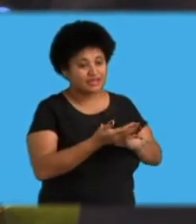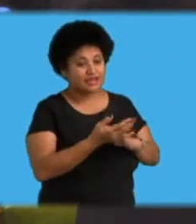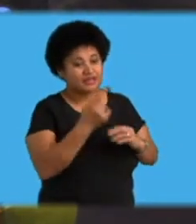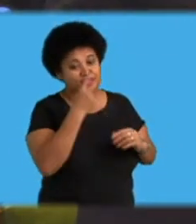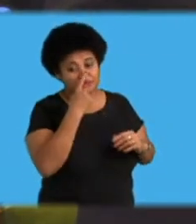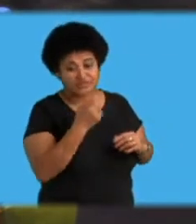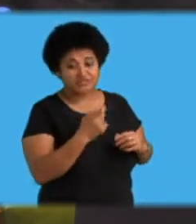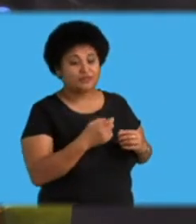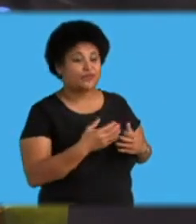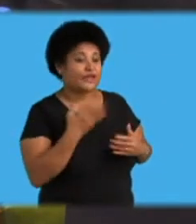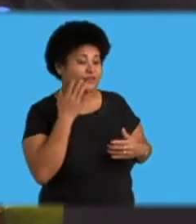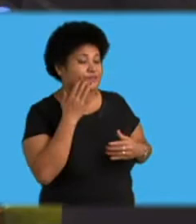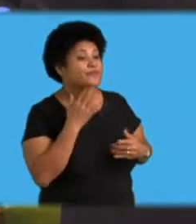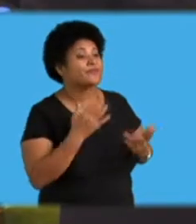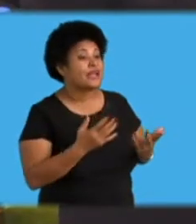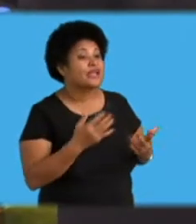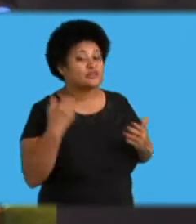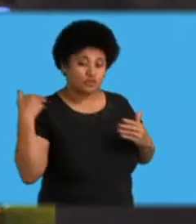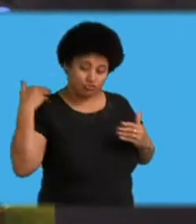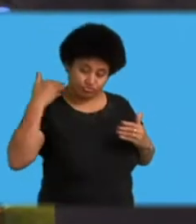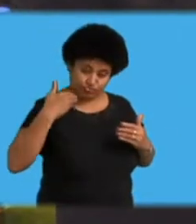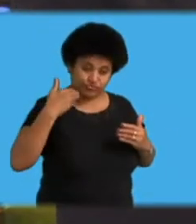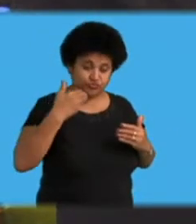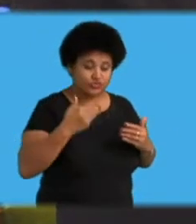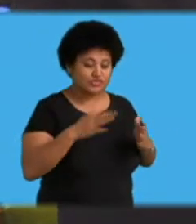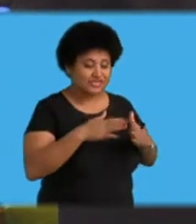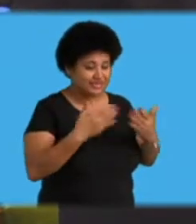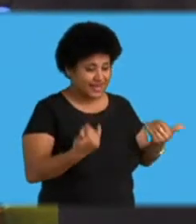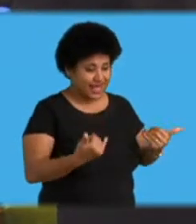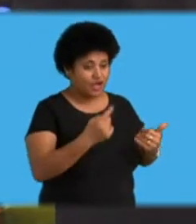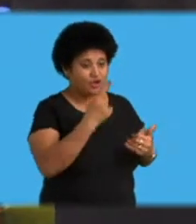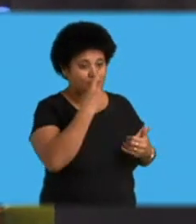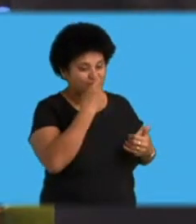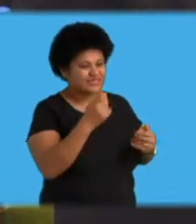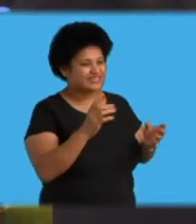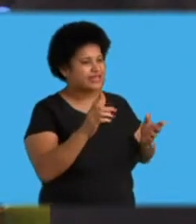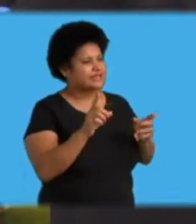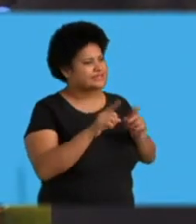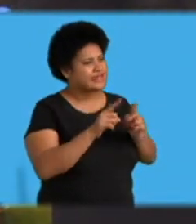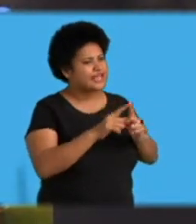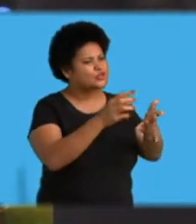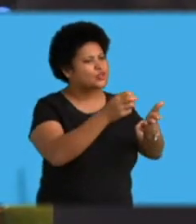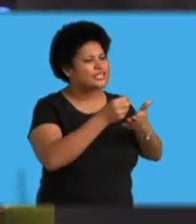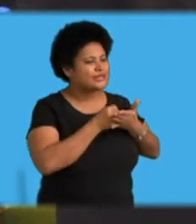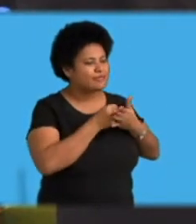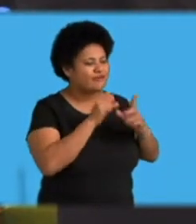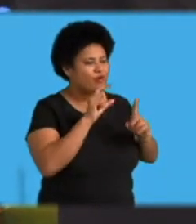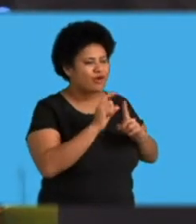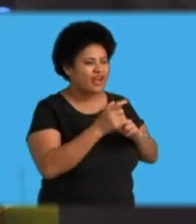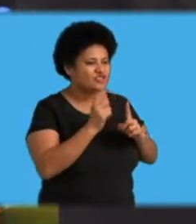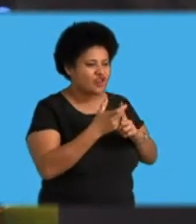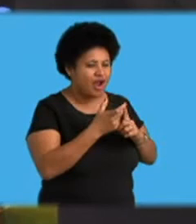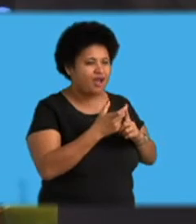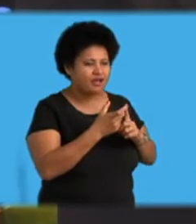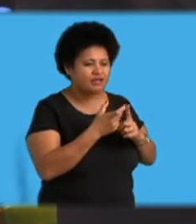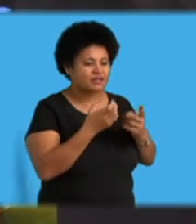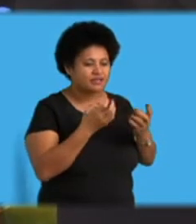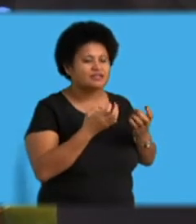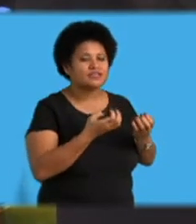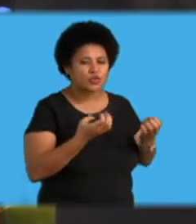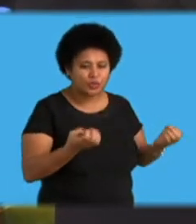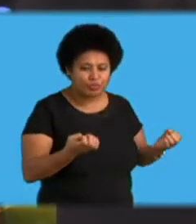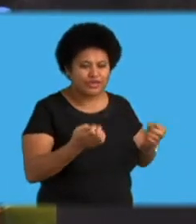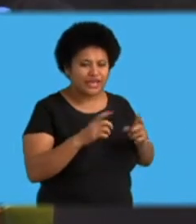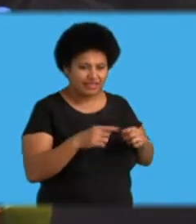opening in 1955, the current museum has served as a storehouse for cultural items and as a center for research and